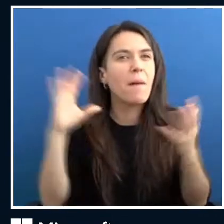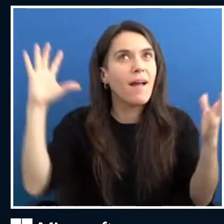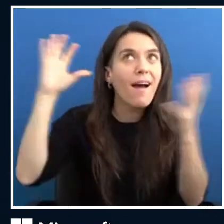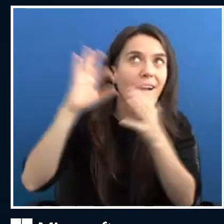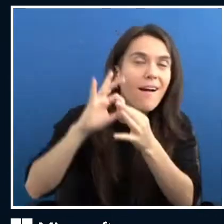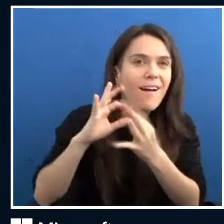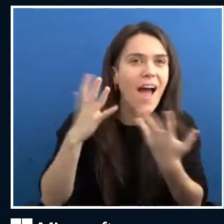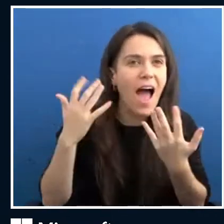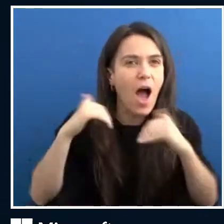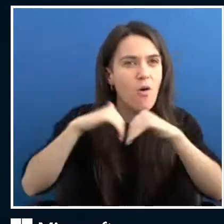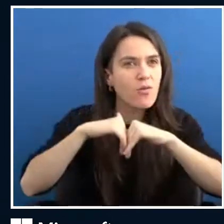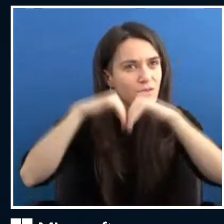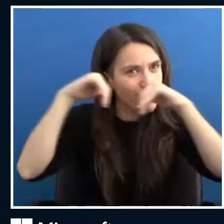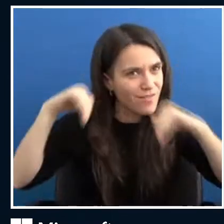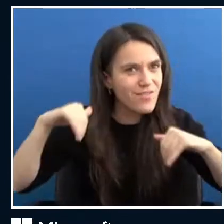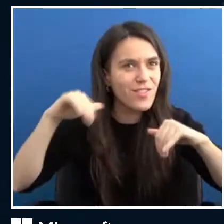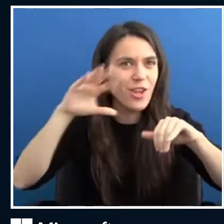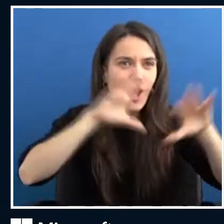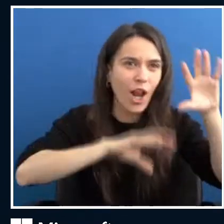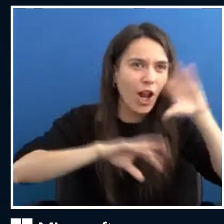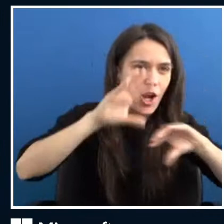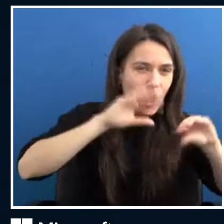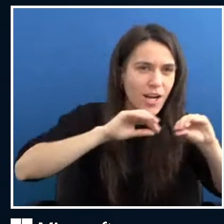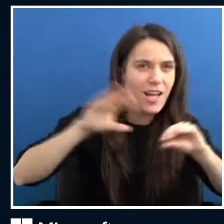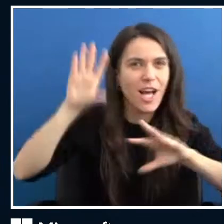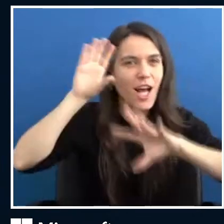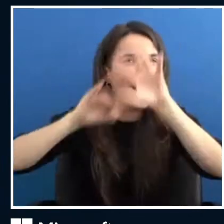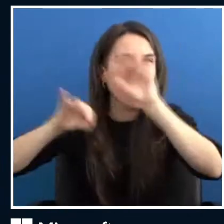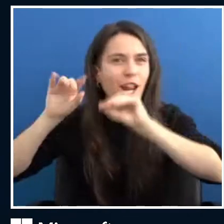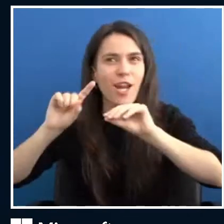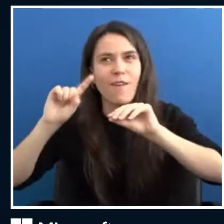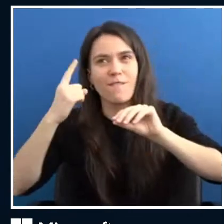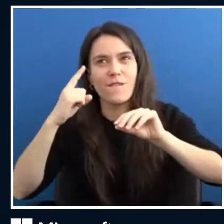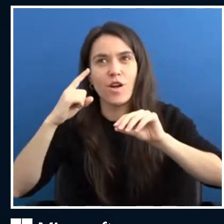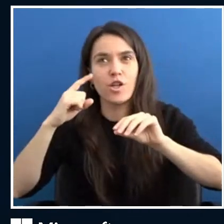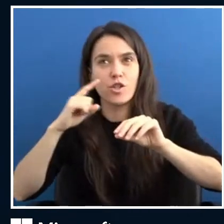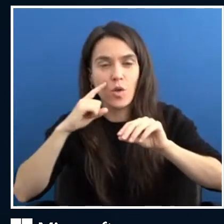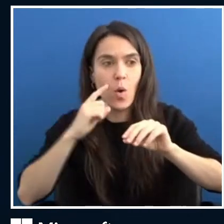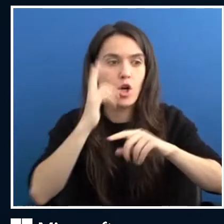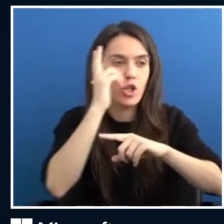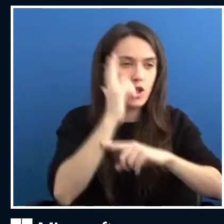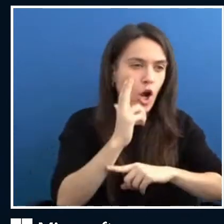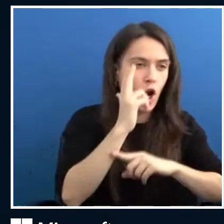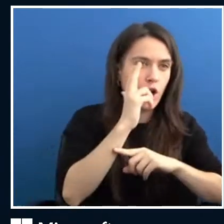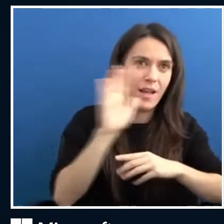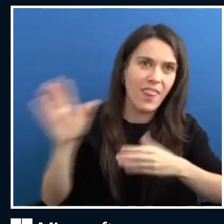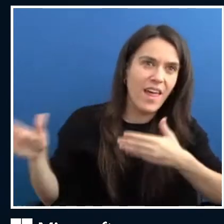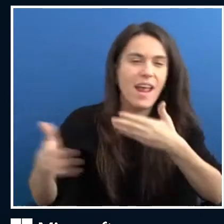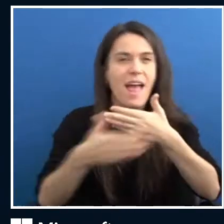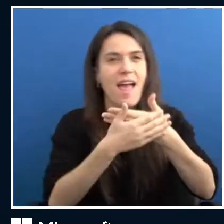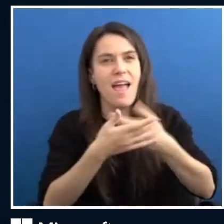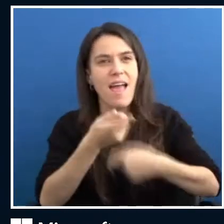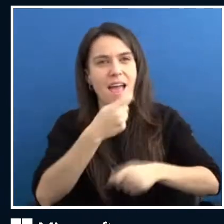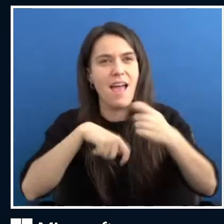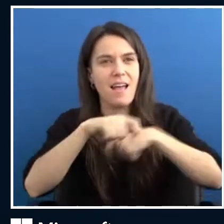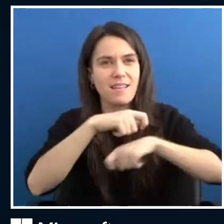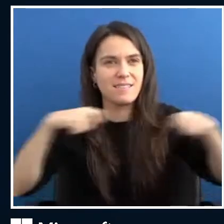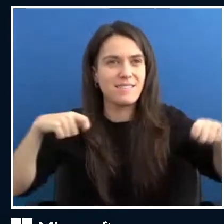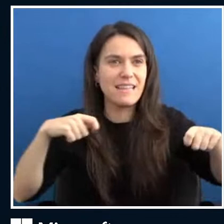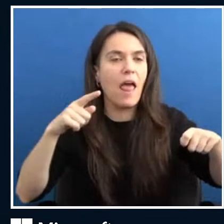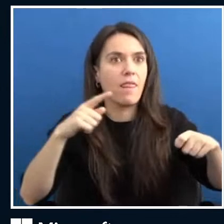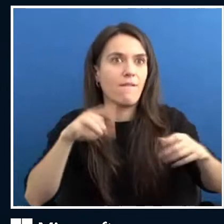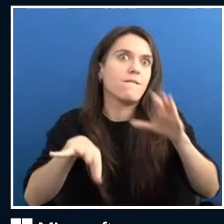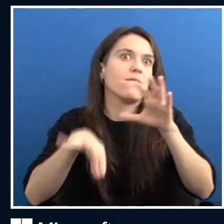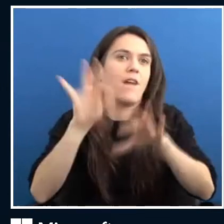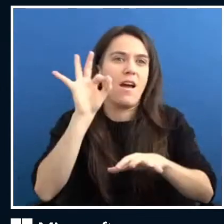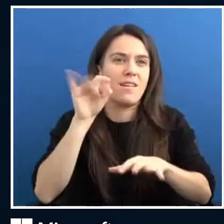of learning. Yes, because you start something, you end something. A scenario had a start and an end, and there is result. Yes, so I think this is